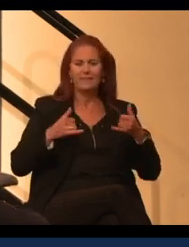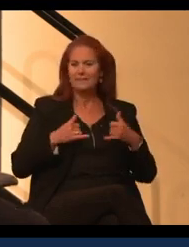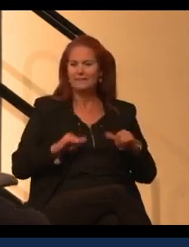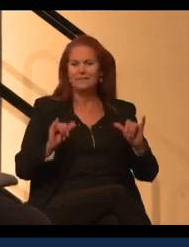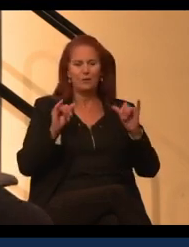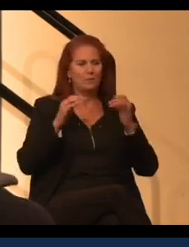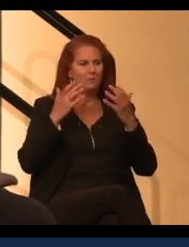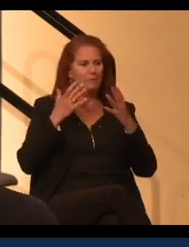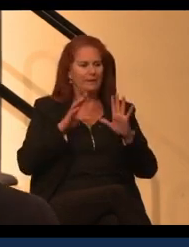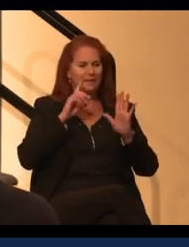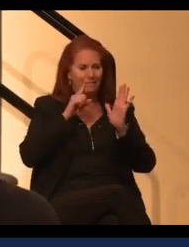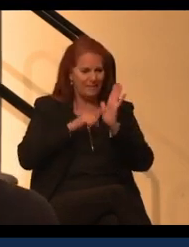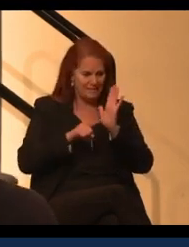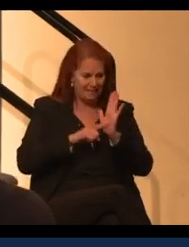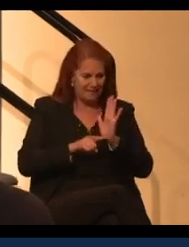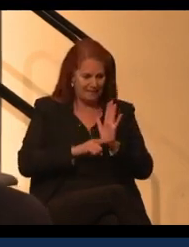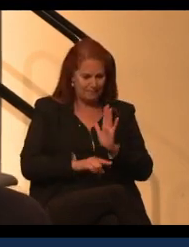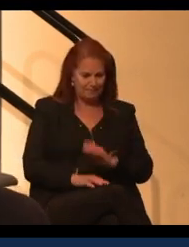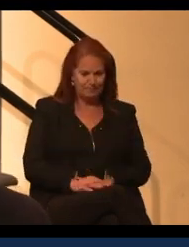are being investigated.